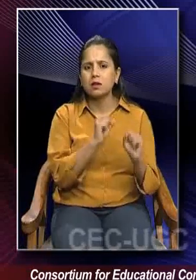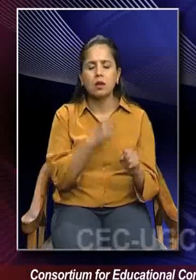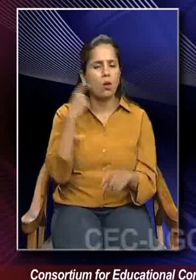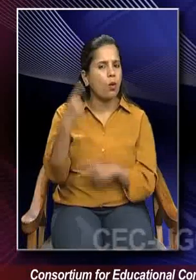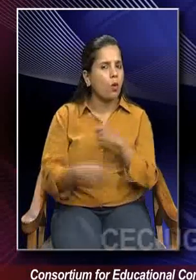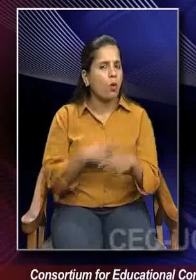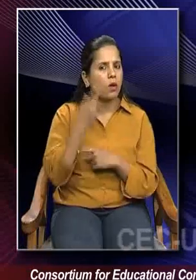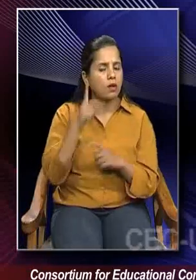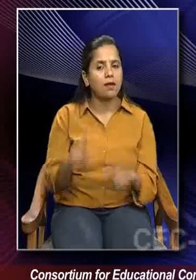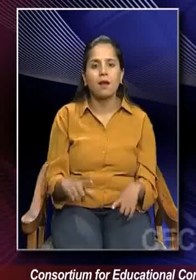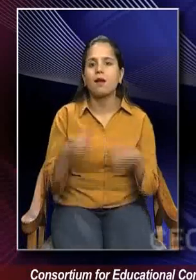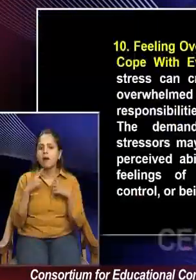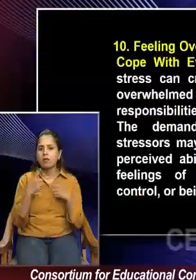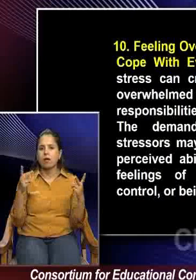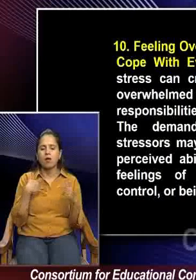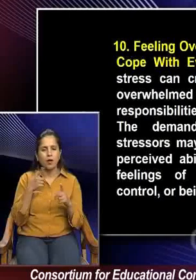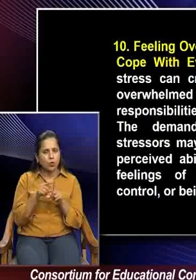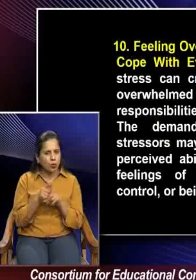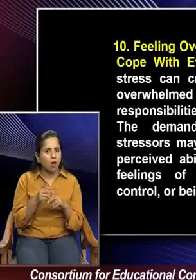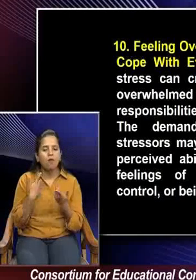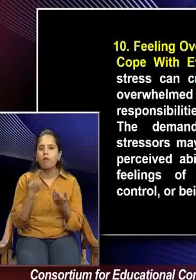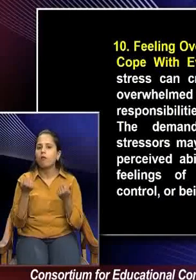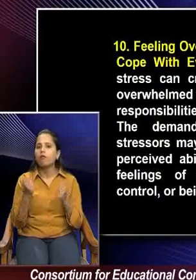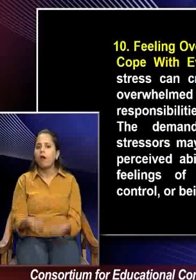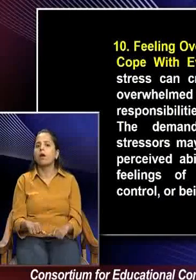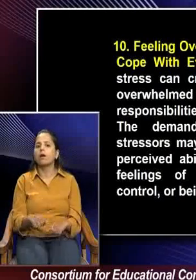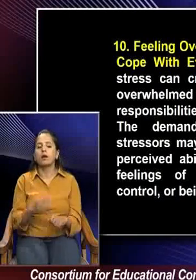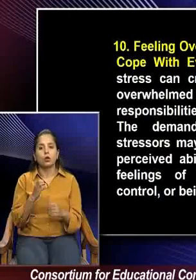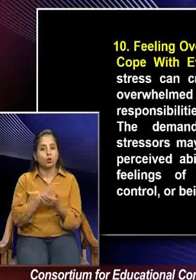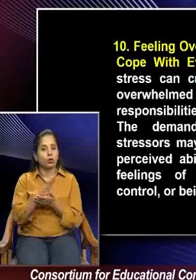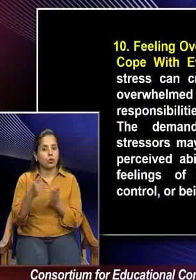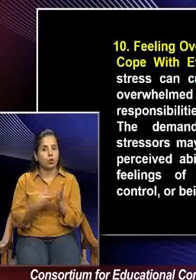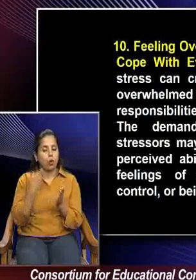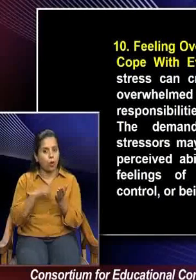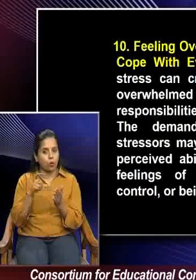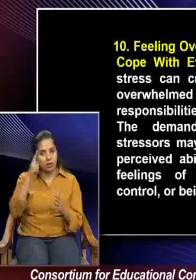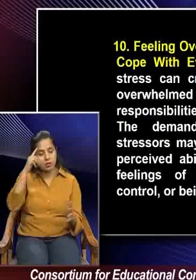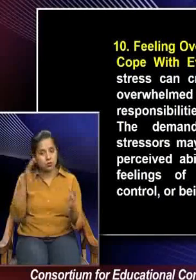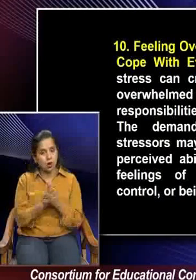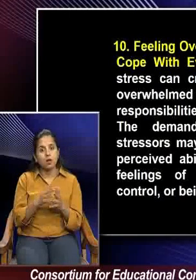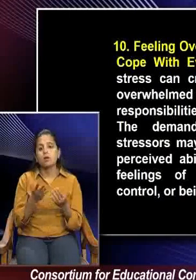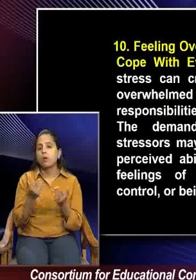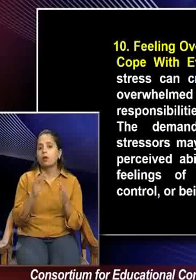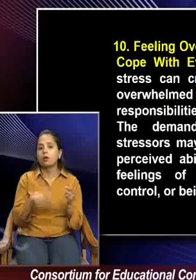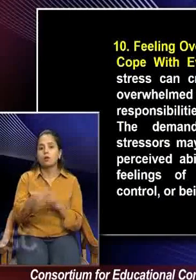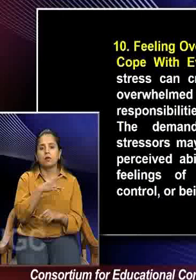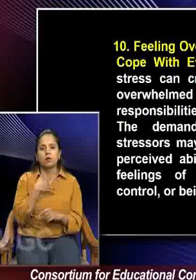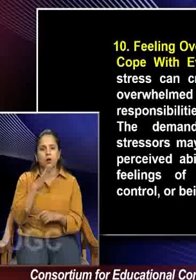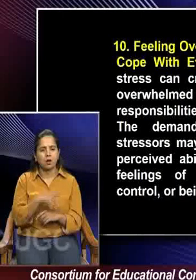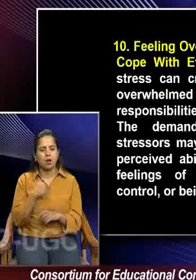everyday life task. The chronic stress can create a sense of